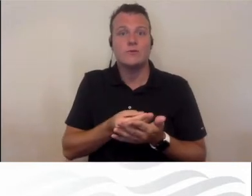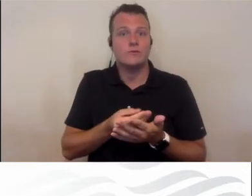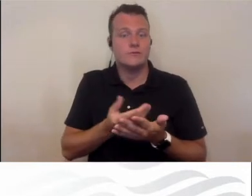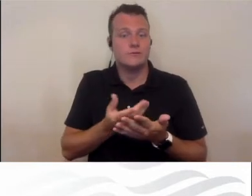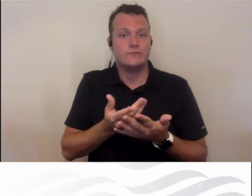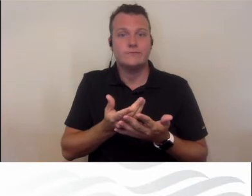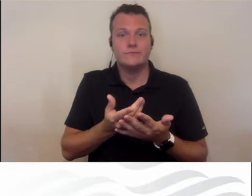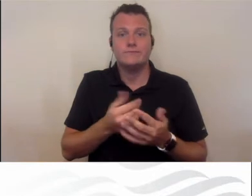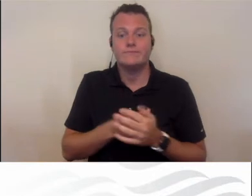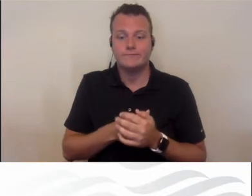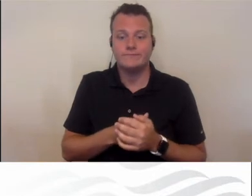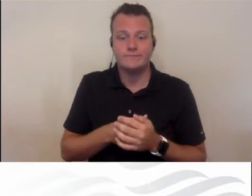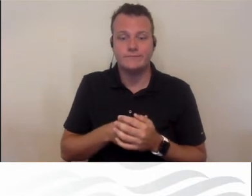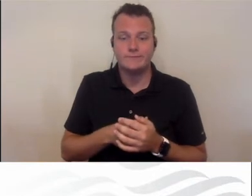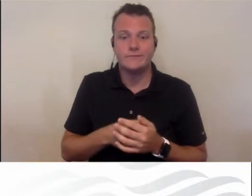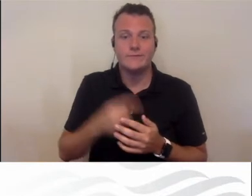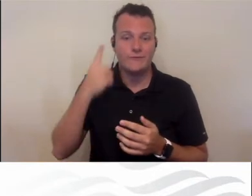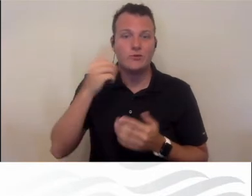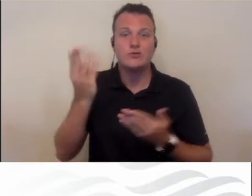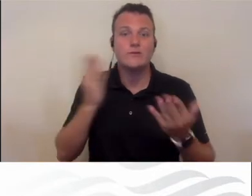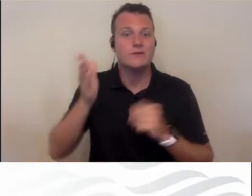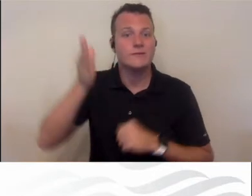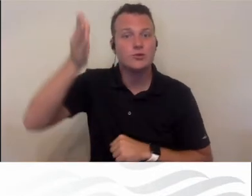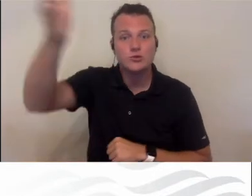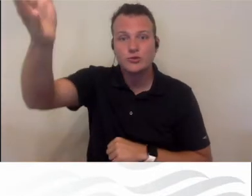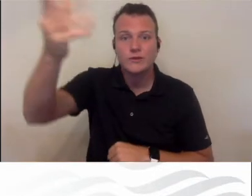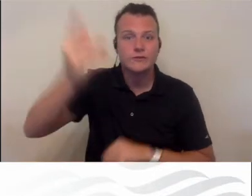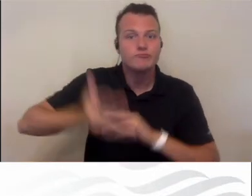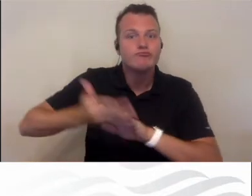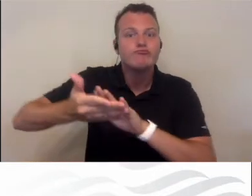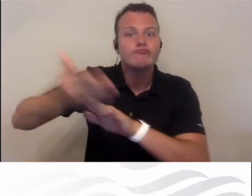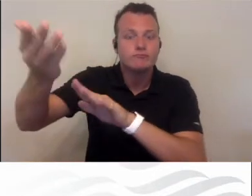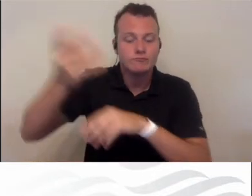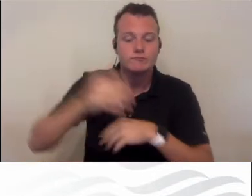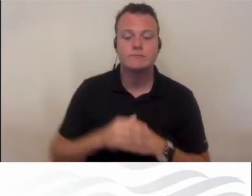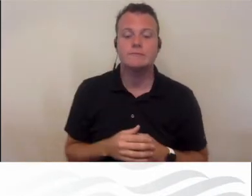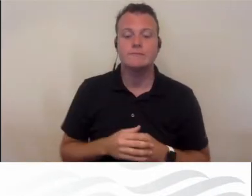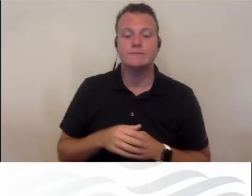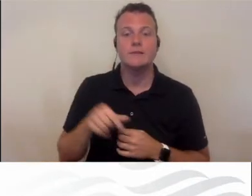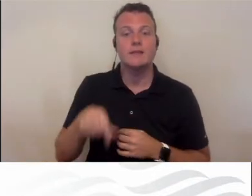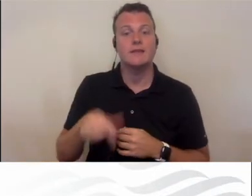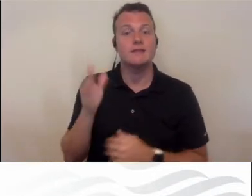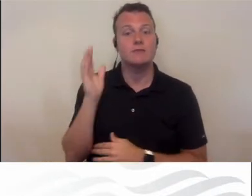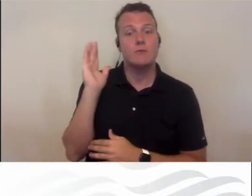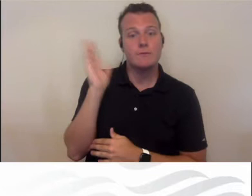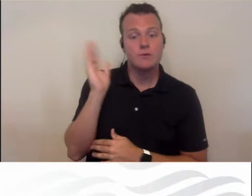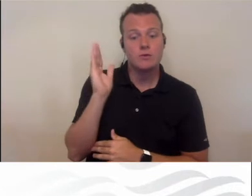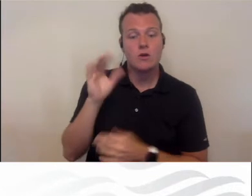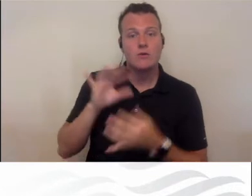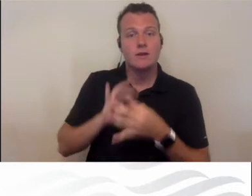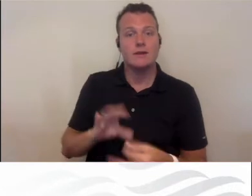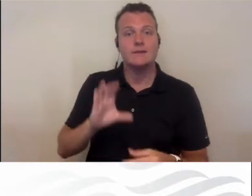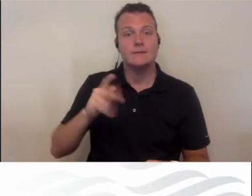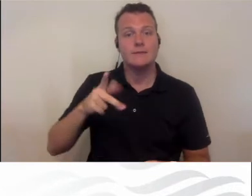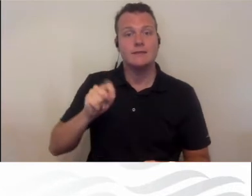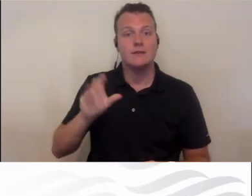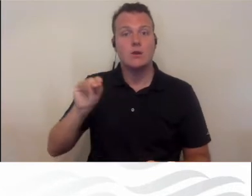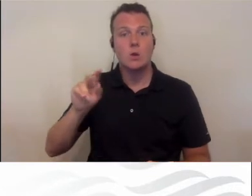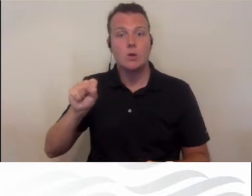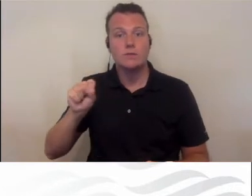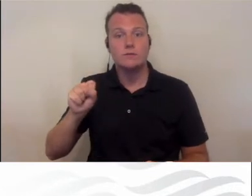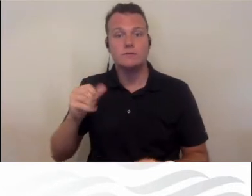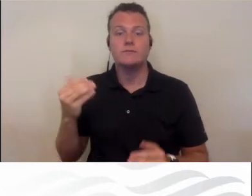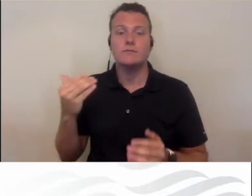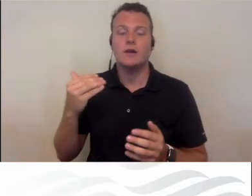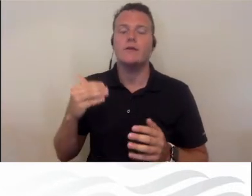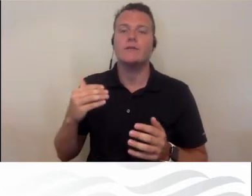provide services in the future. The information in this webinar on CPT codes, which again are the